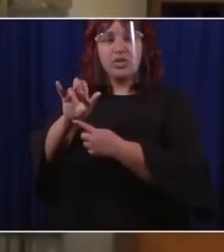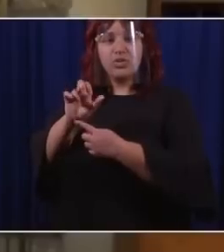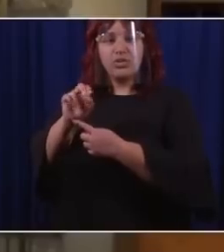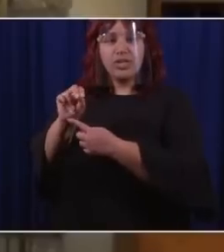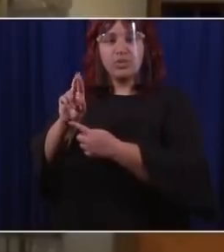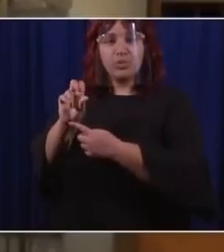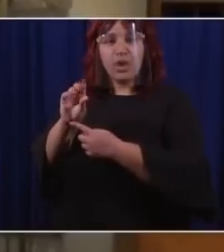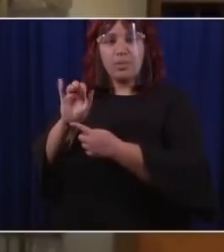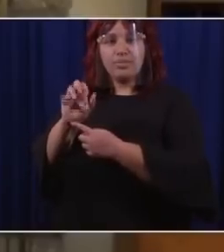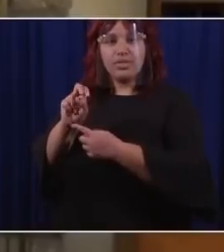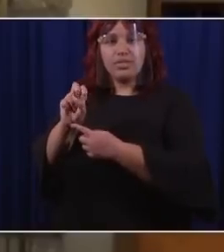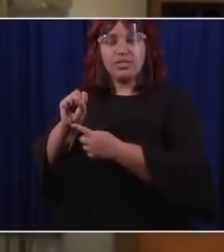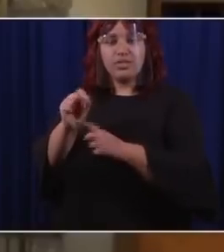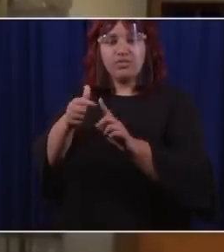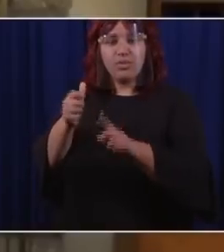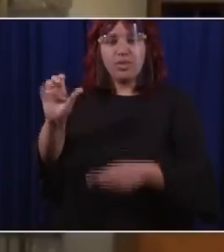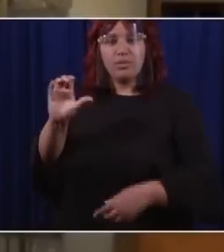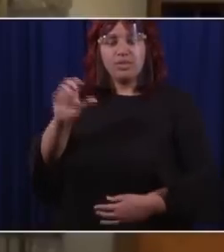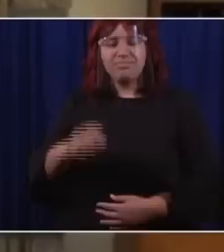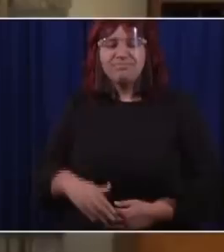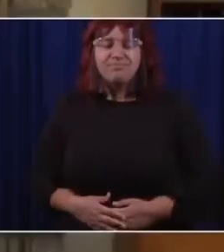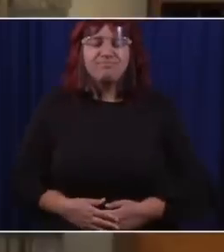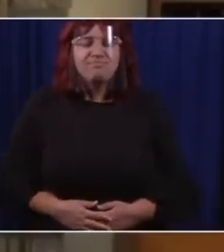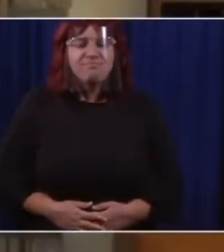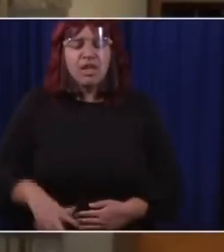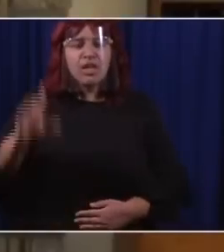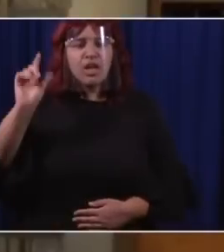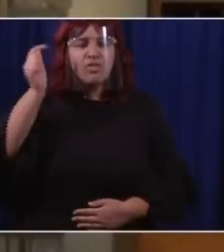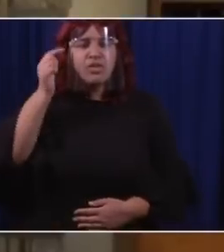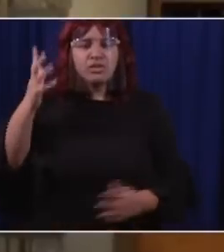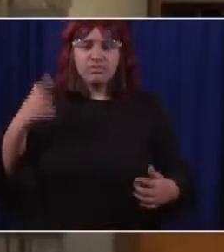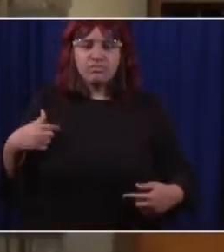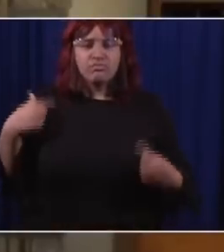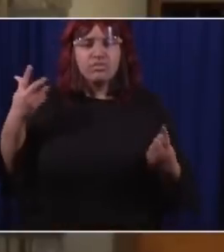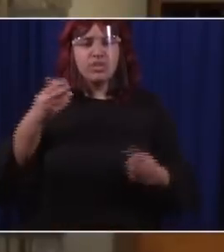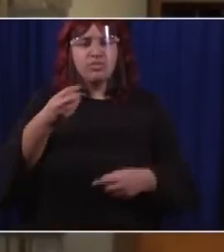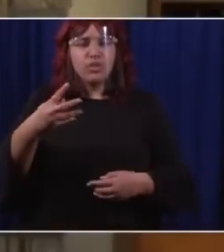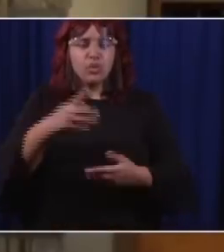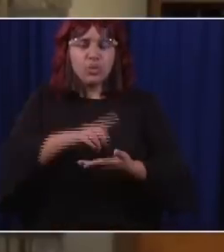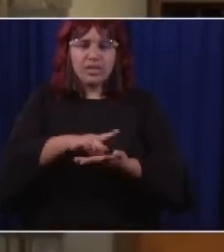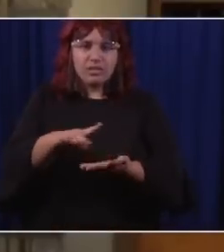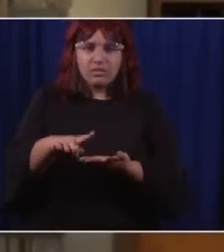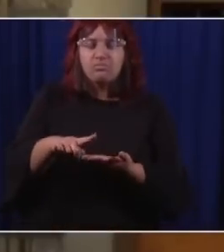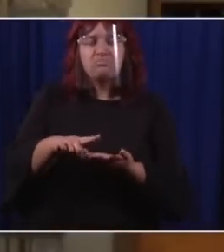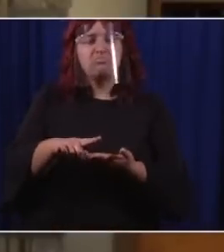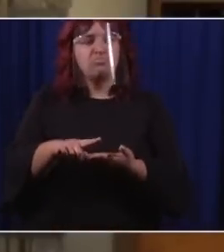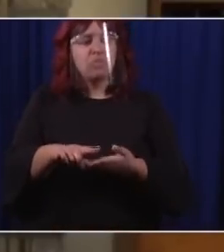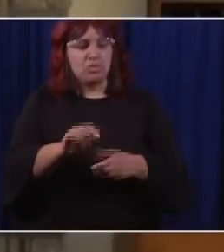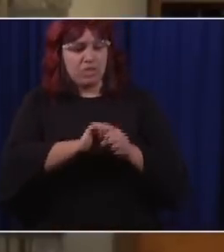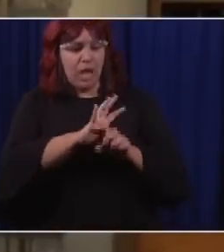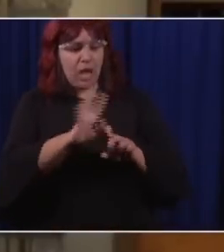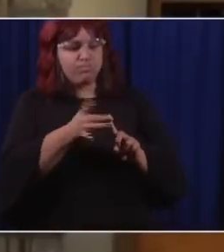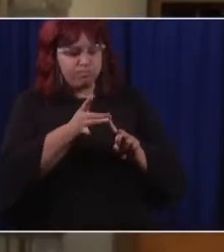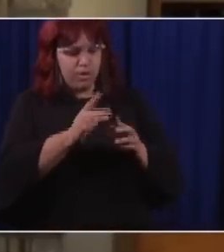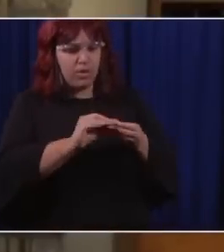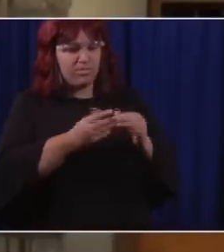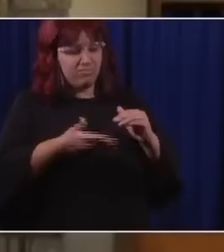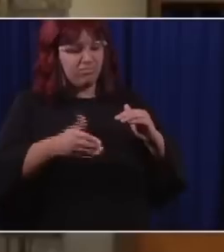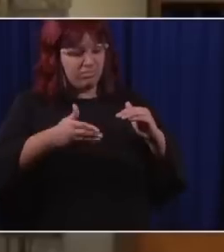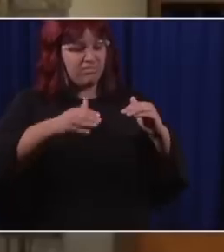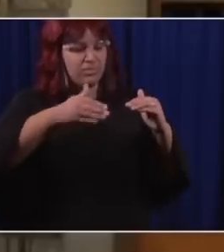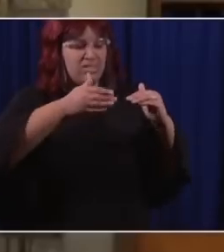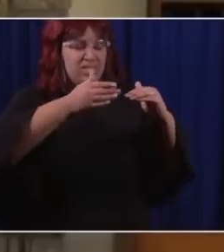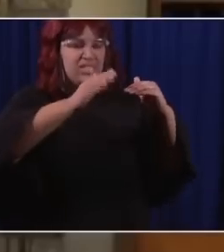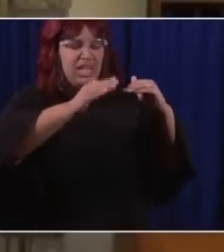Governor. Thank you for being here. Over the past few weeks, we've seen cases rising, and people have consistently wondered if you'd put some sort